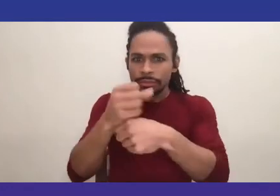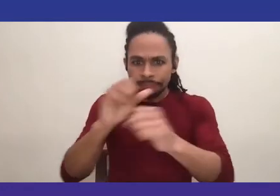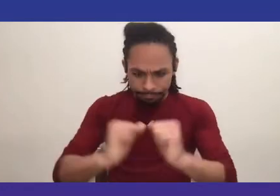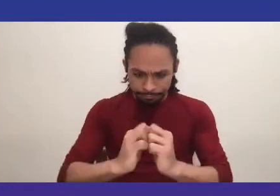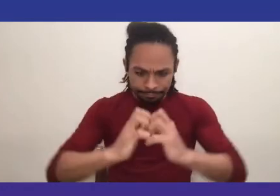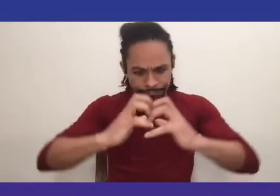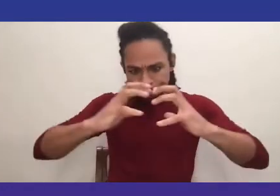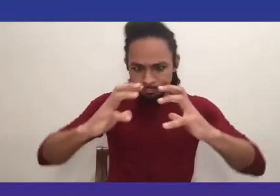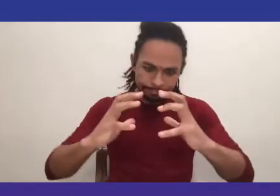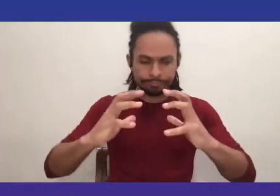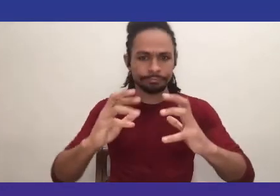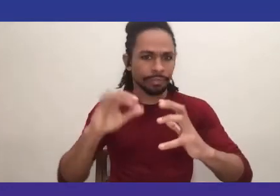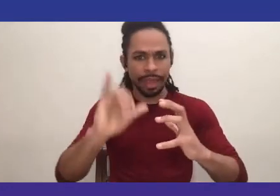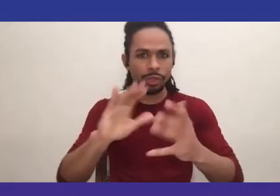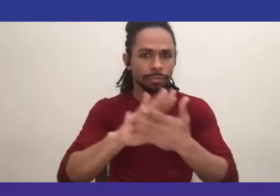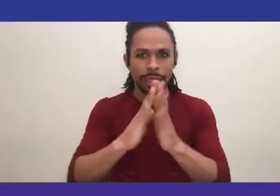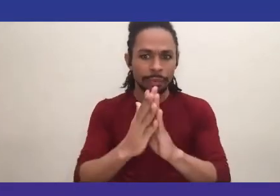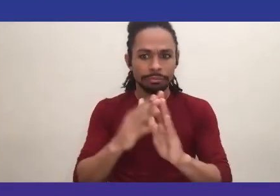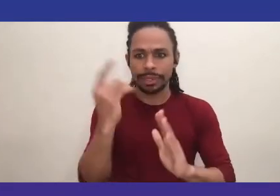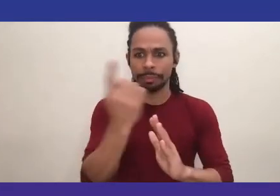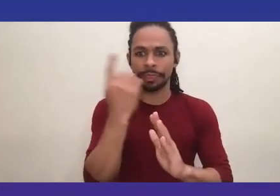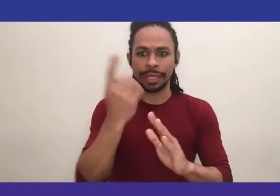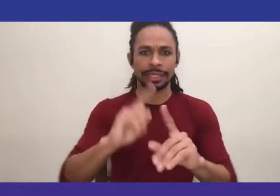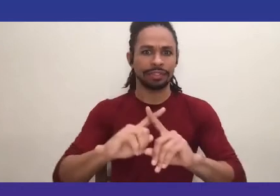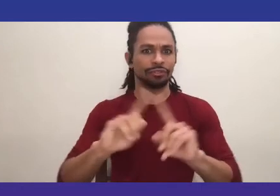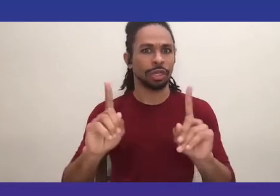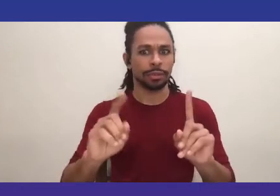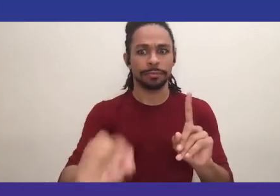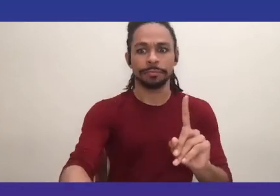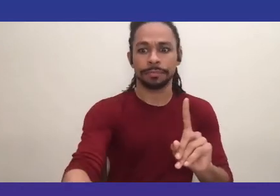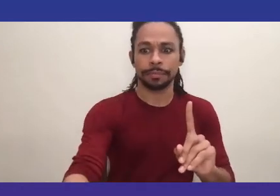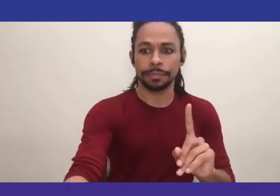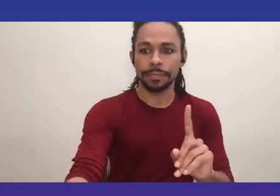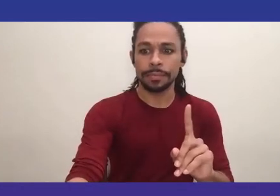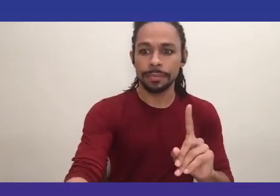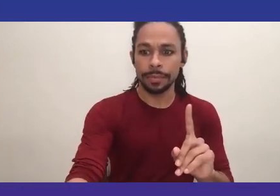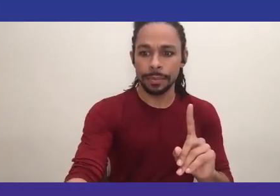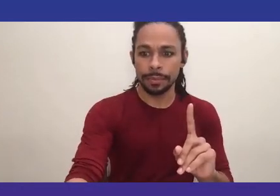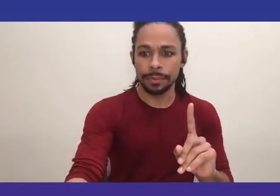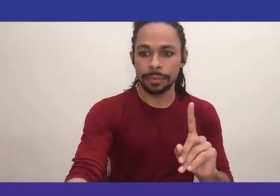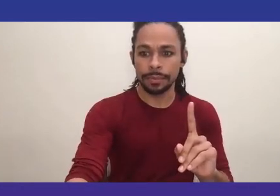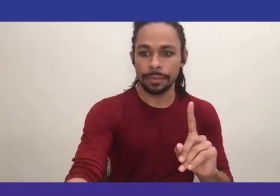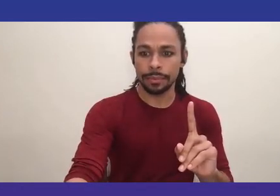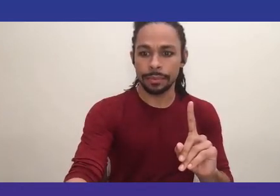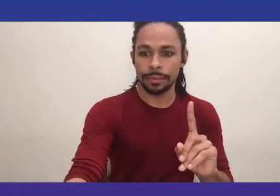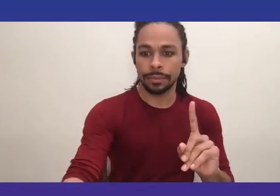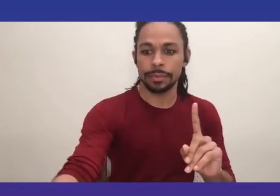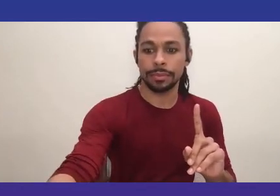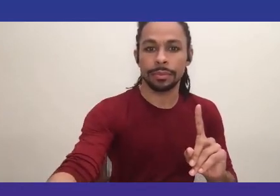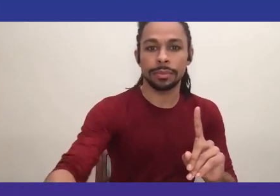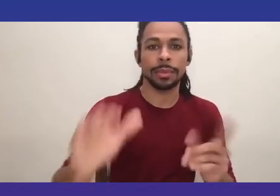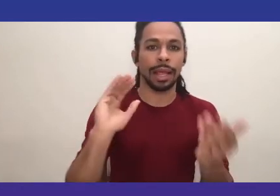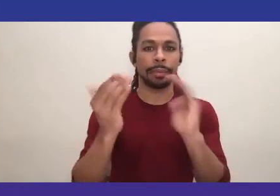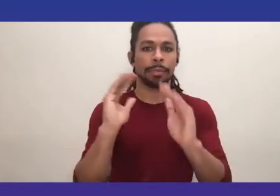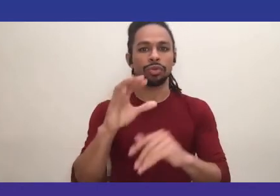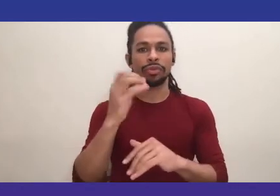to be different than the clubs maybe of our past selves?